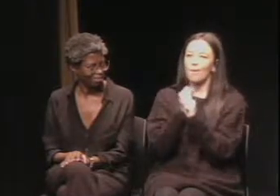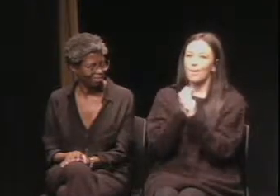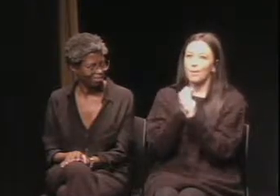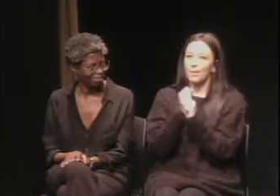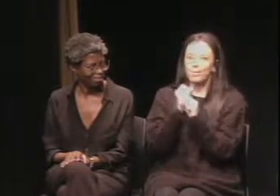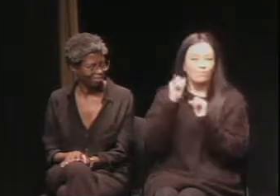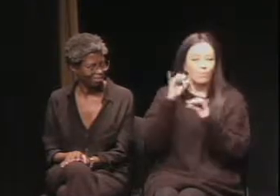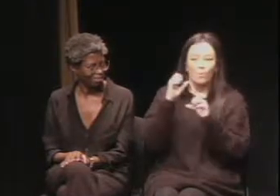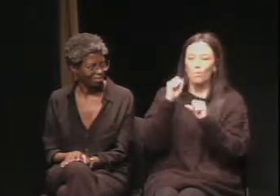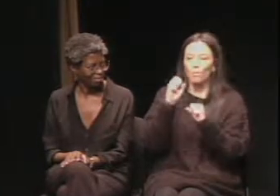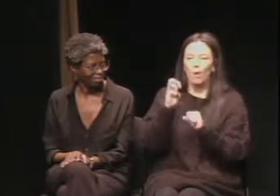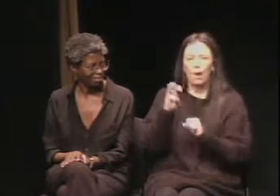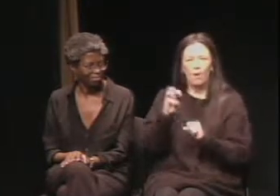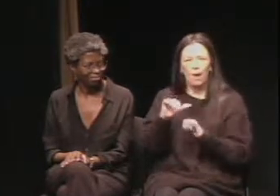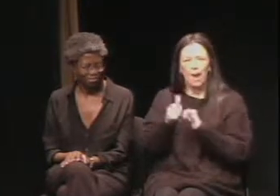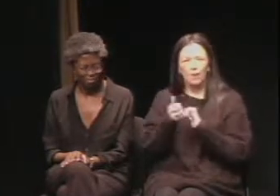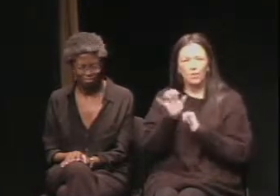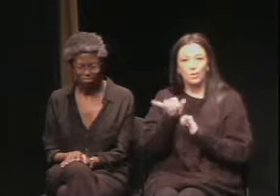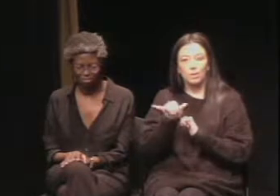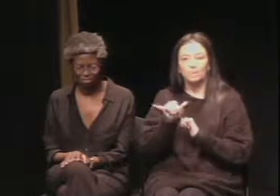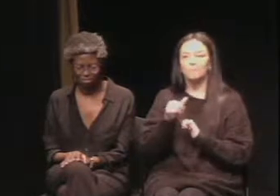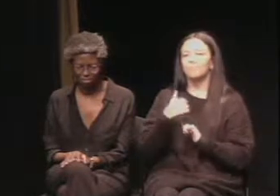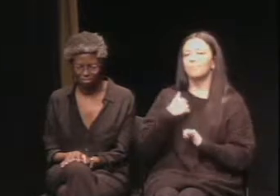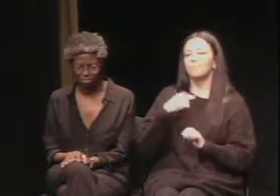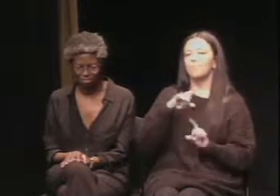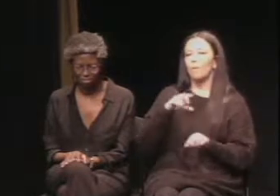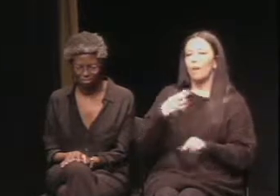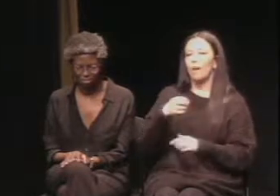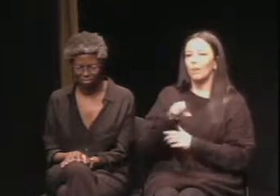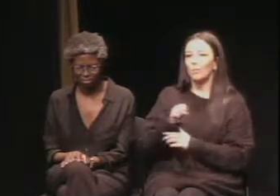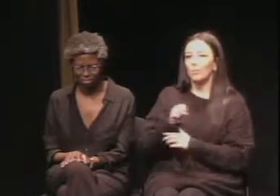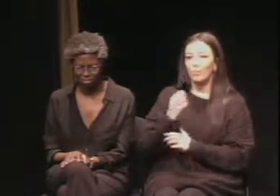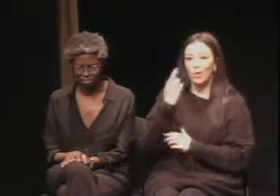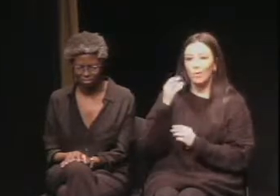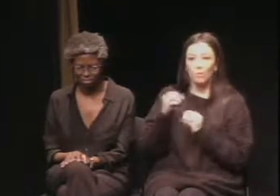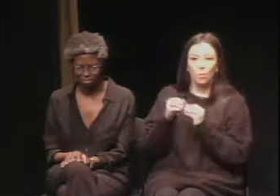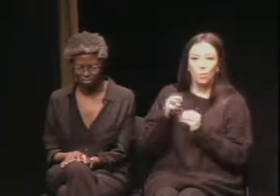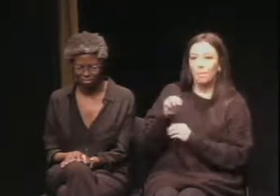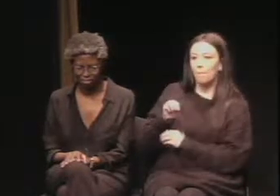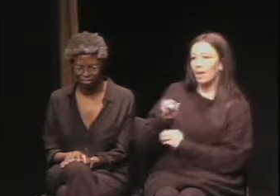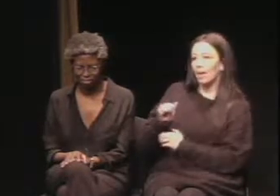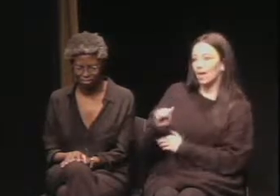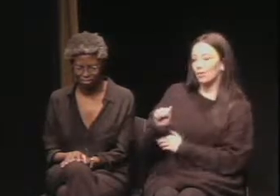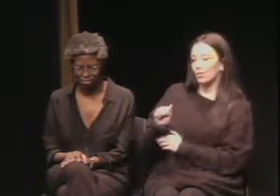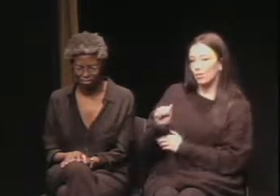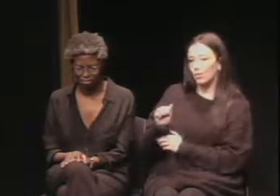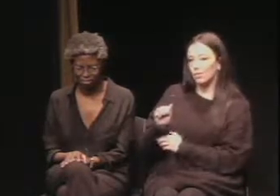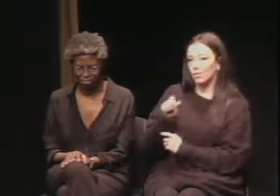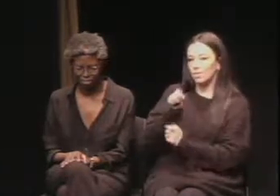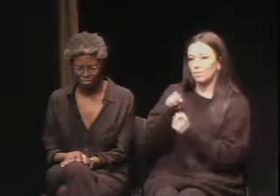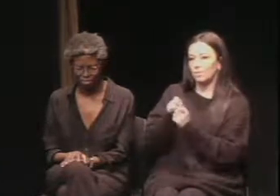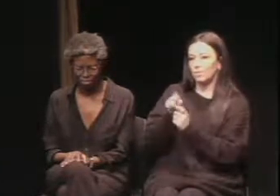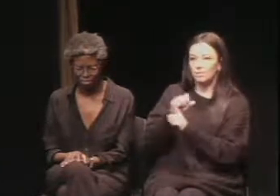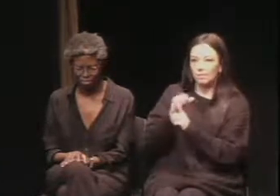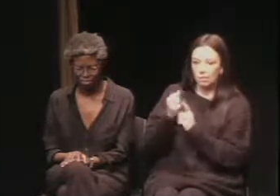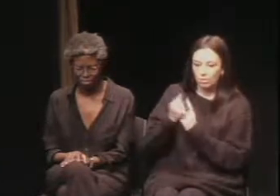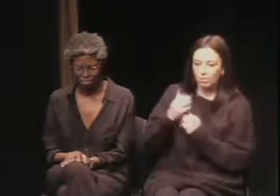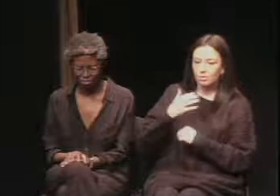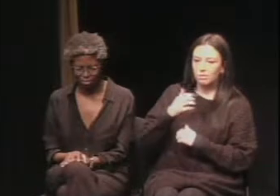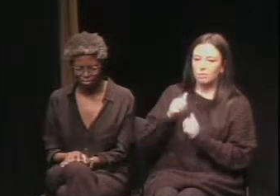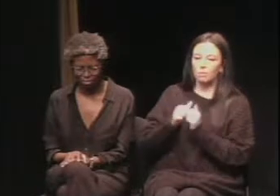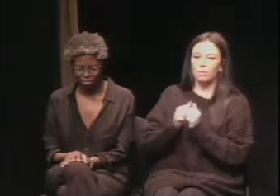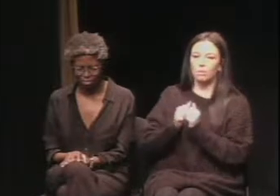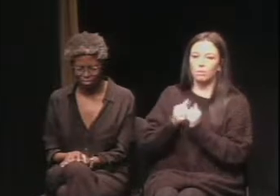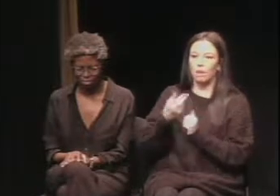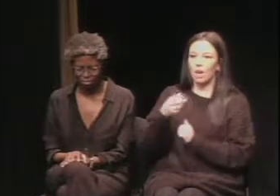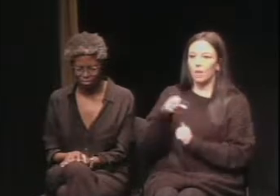when I got to high school and I discovered more of her, in the book I talk about this particular incident when my high school